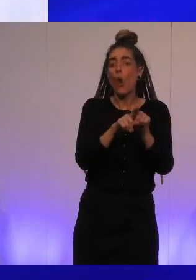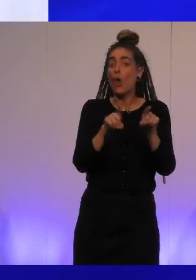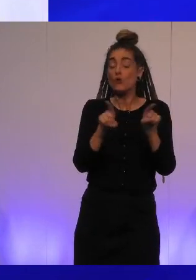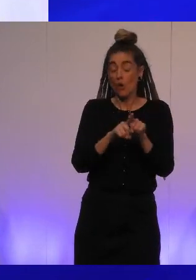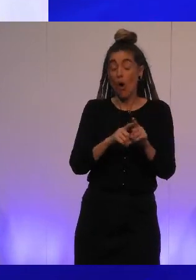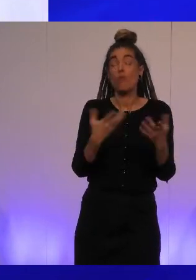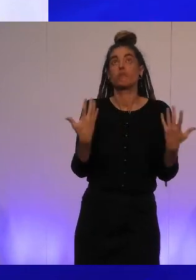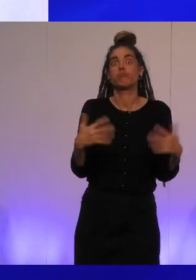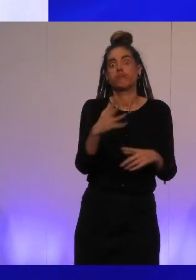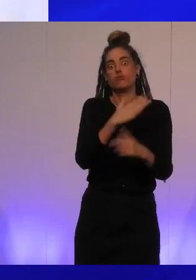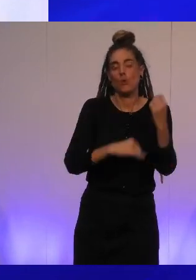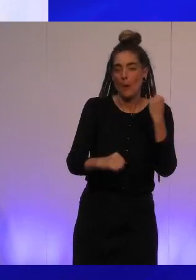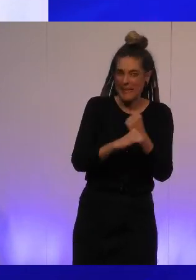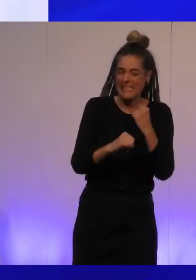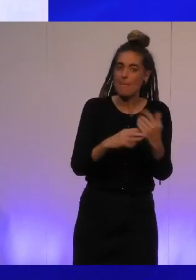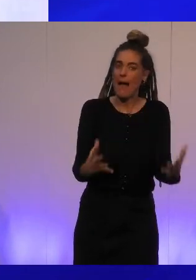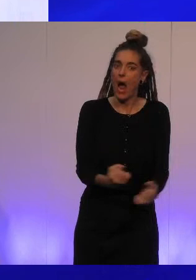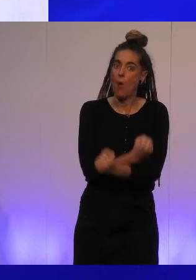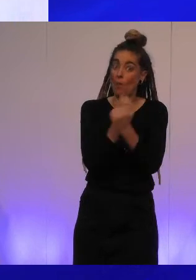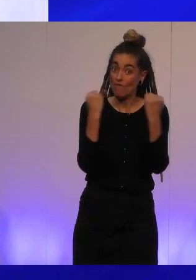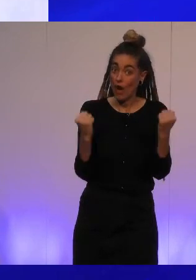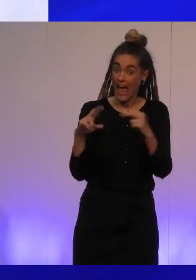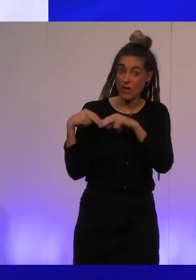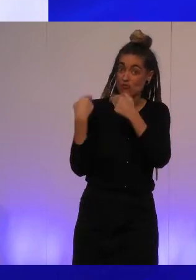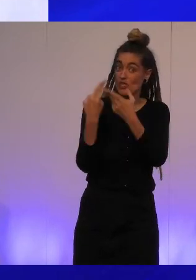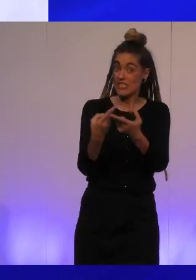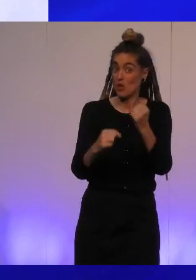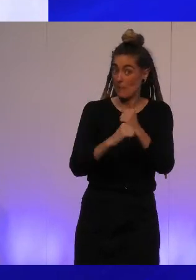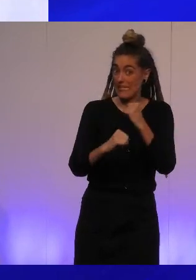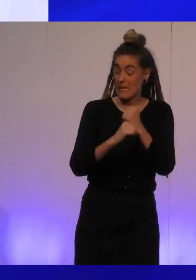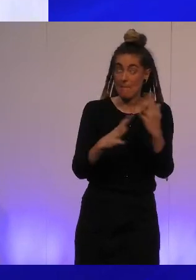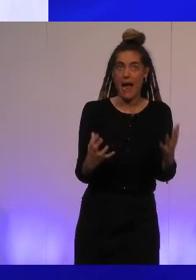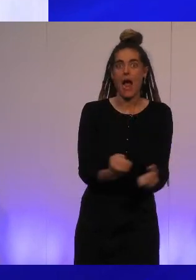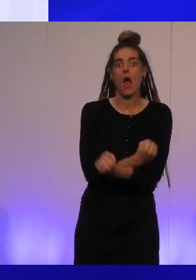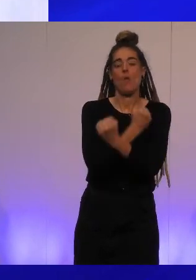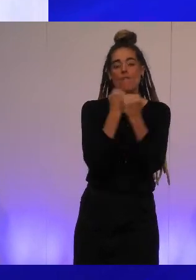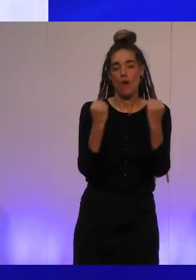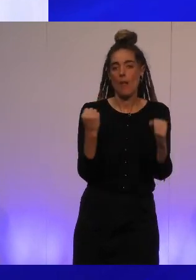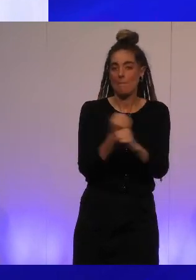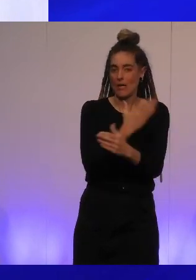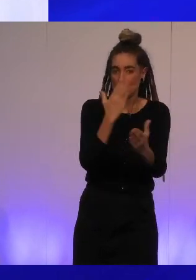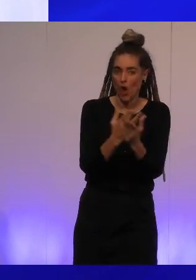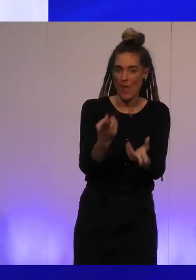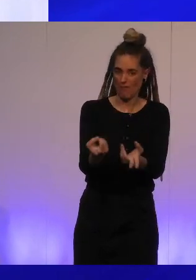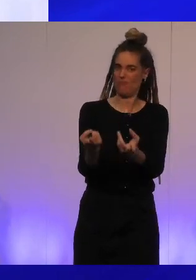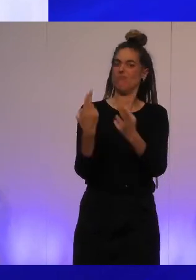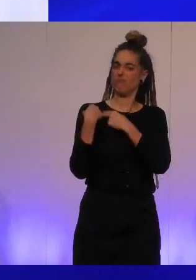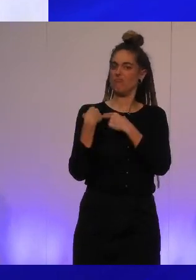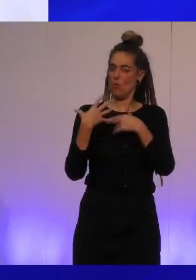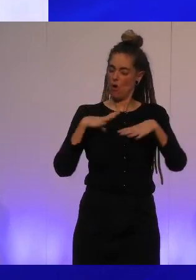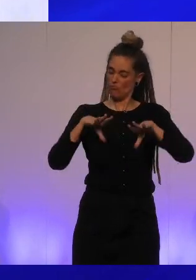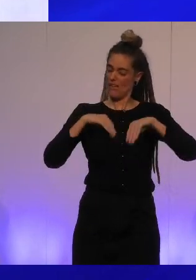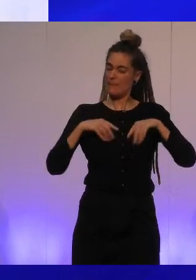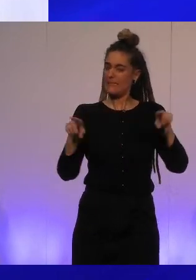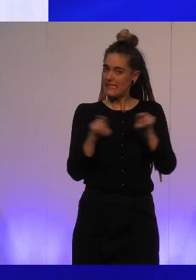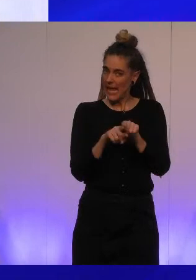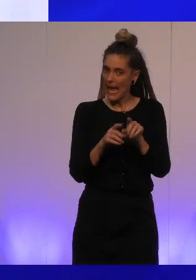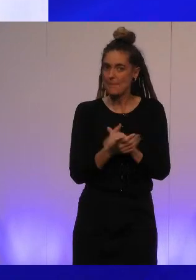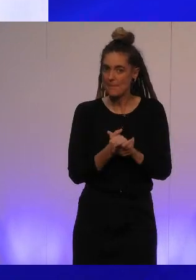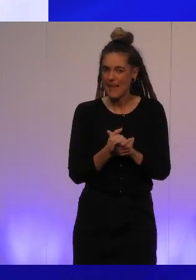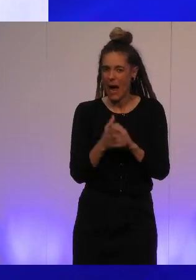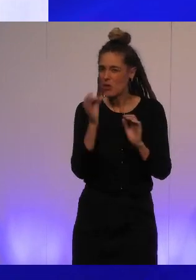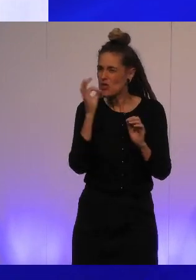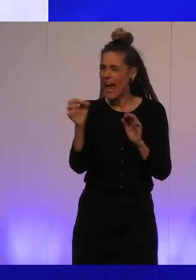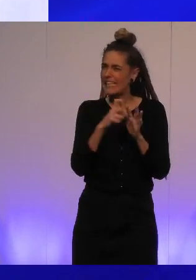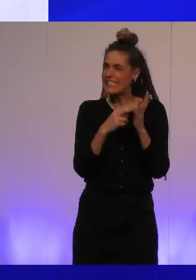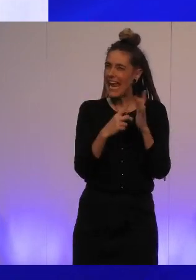and traditional media at making sure that they do adopt it. I'd have to ask David if he knows how many now, but certainly